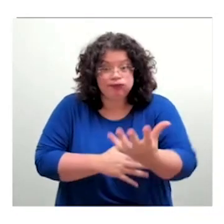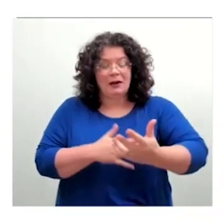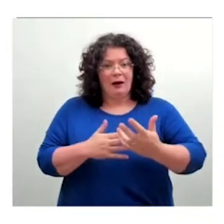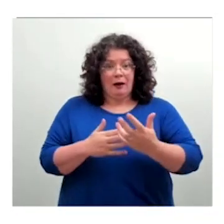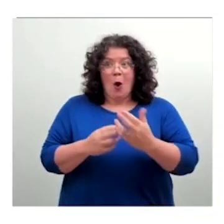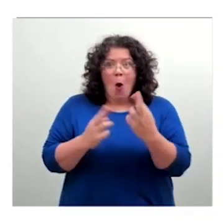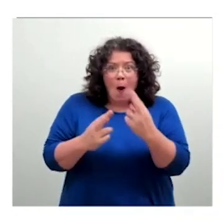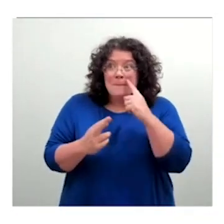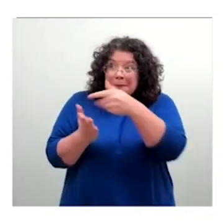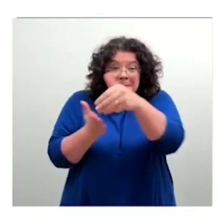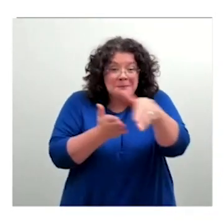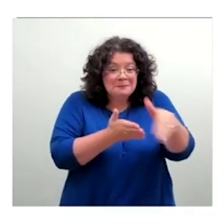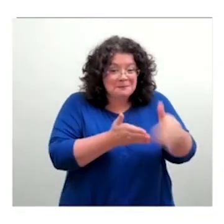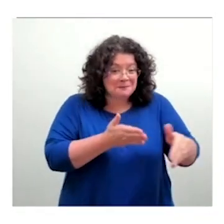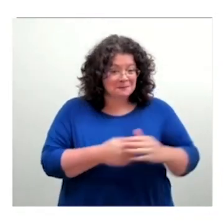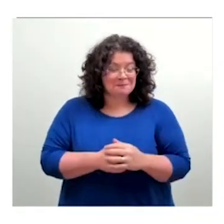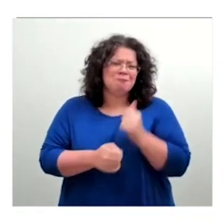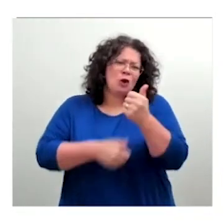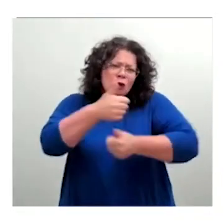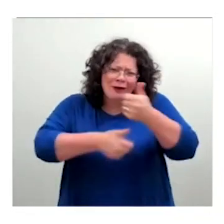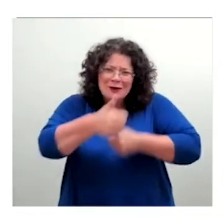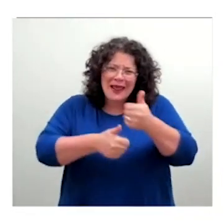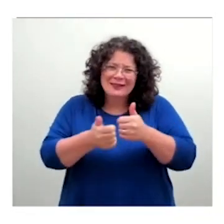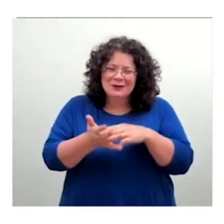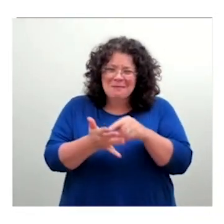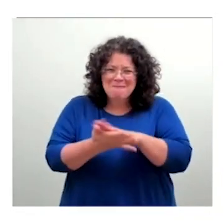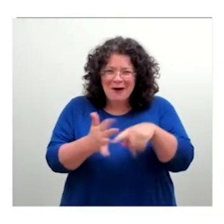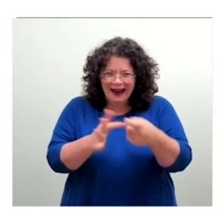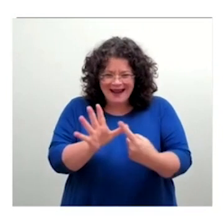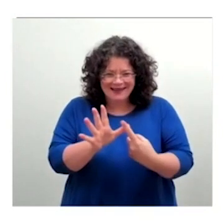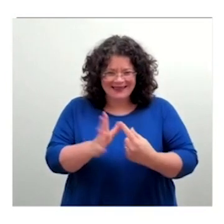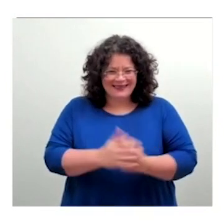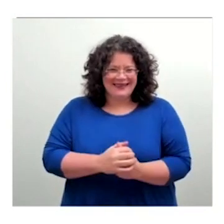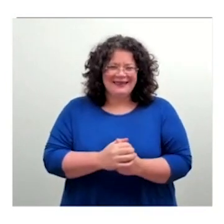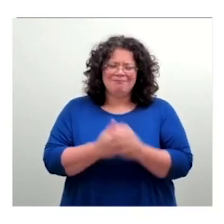thing once you let us know what it is. So thank you, everyone. Thank you so much